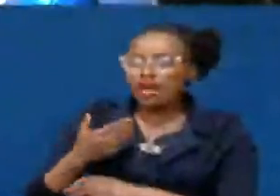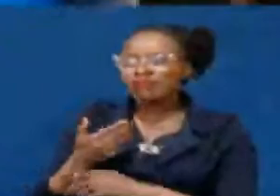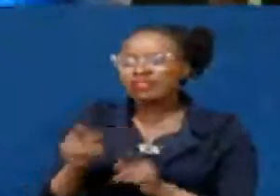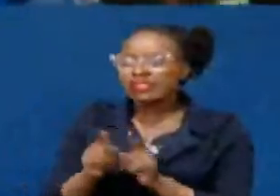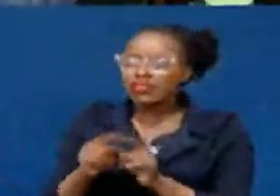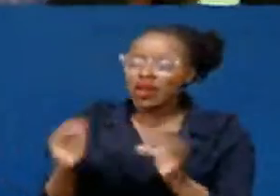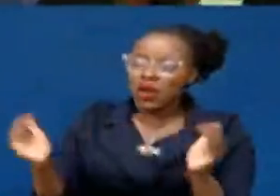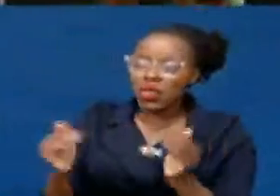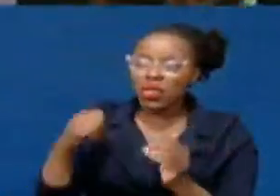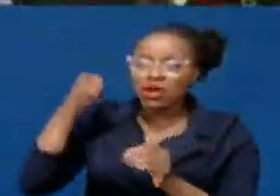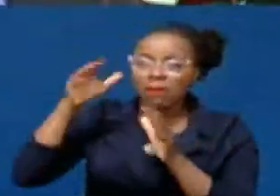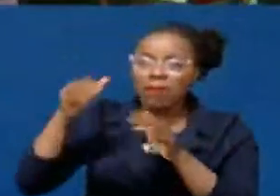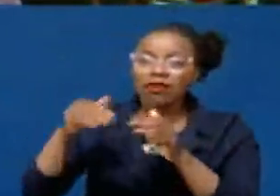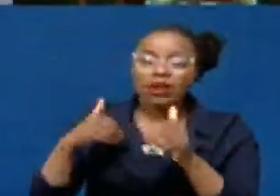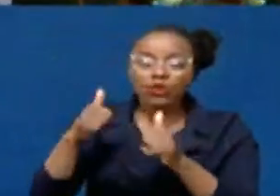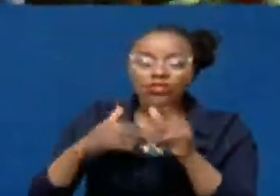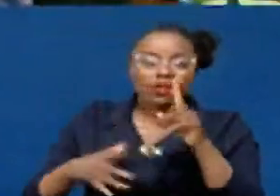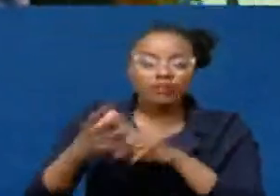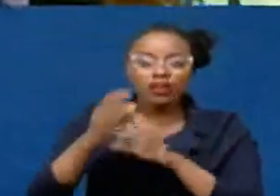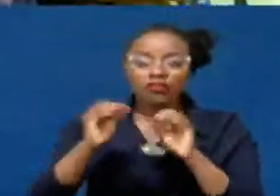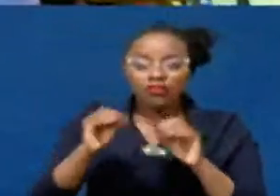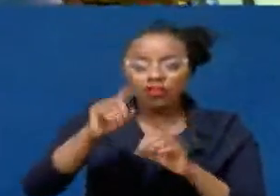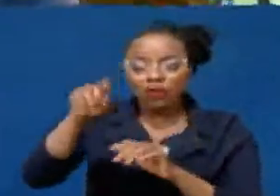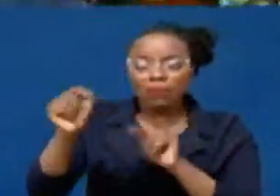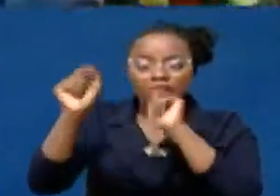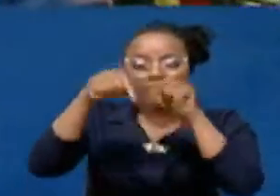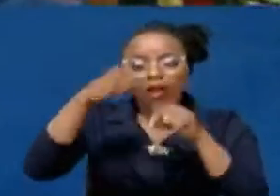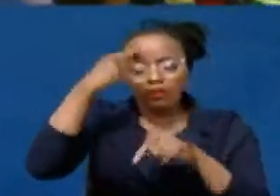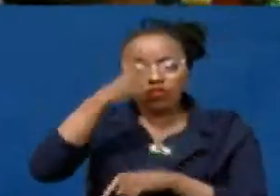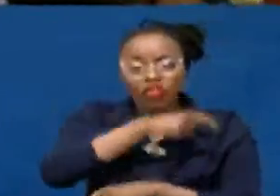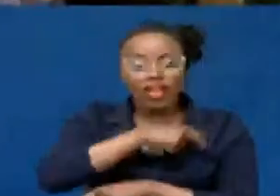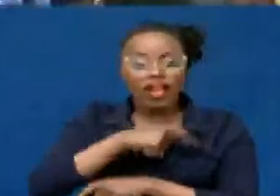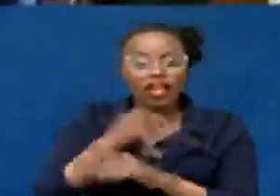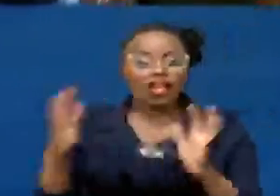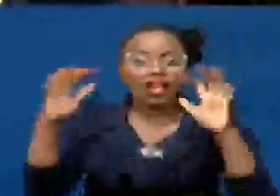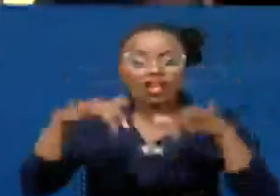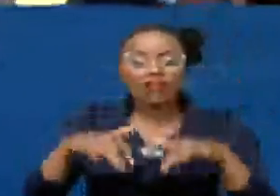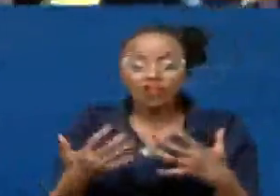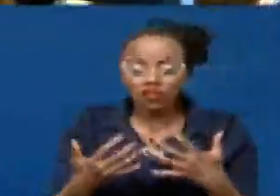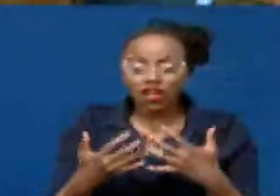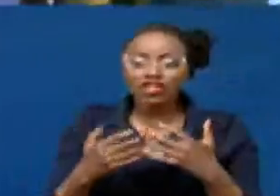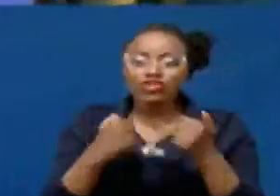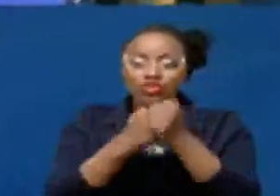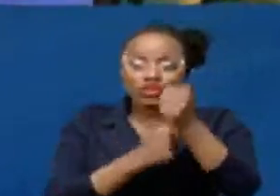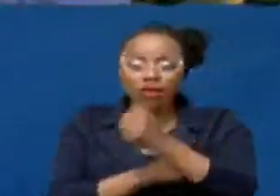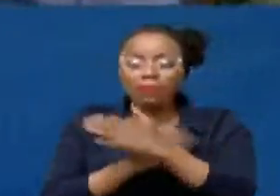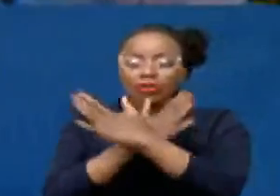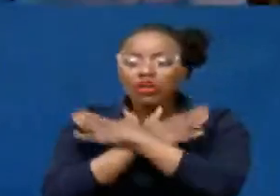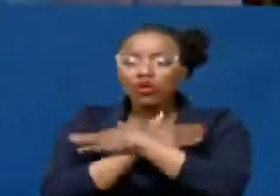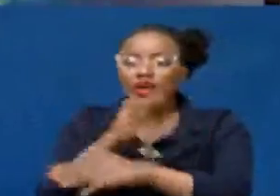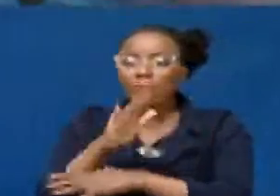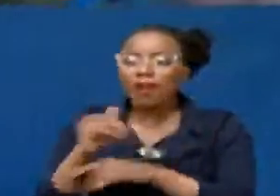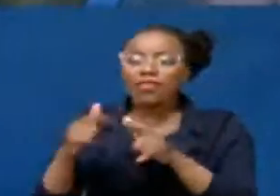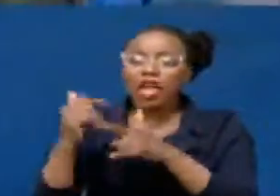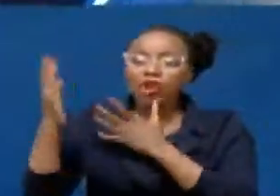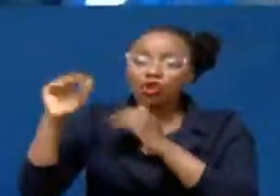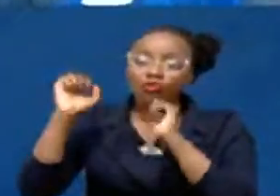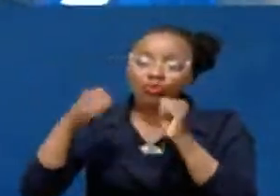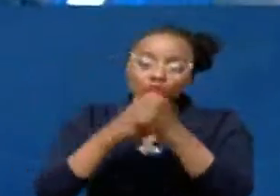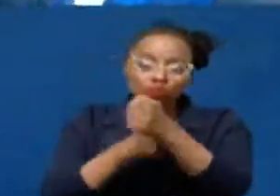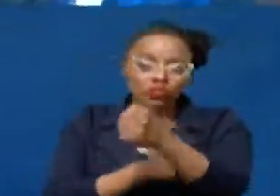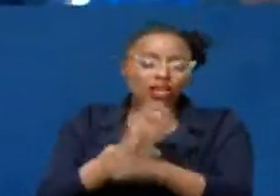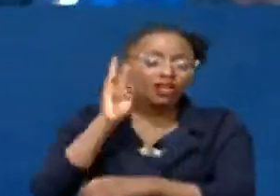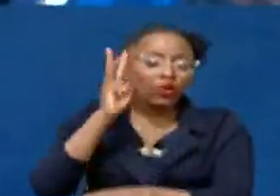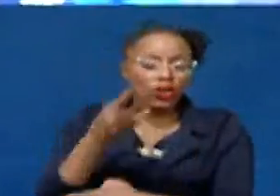that gets nowhere until you must attend this delegates conference, endorse your colleague, hope they endorse you